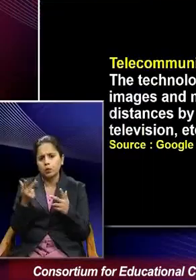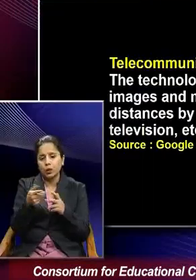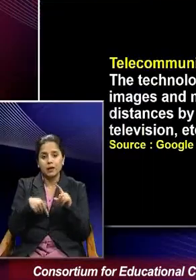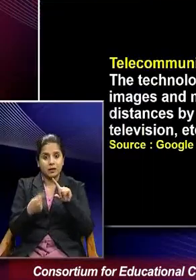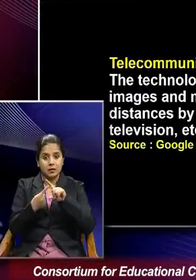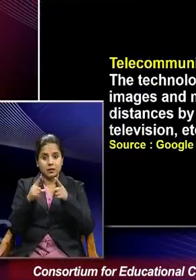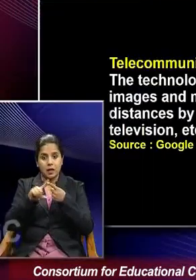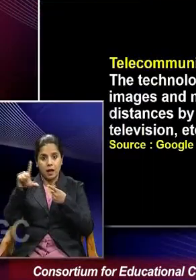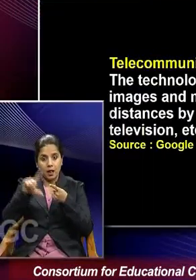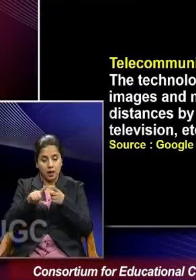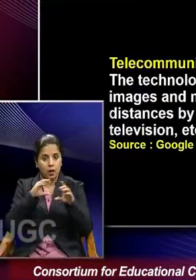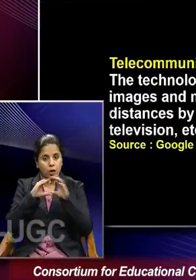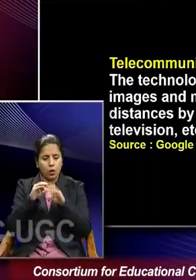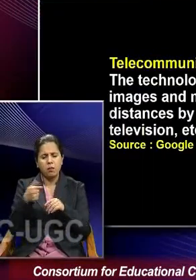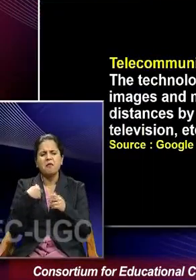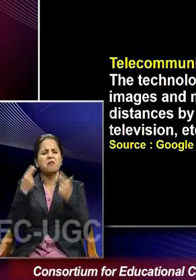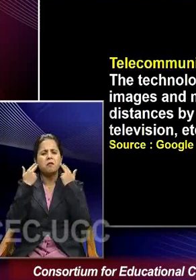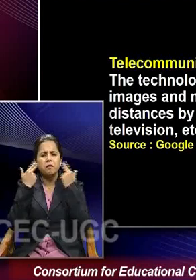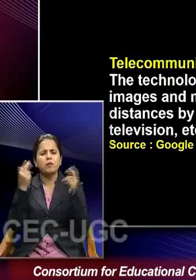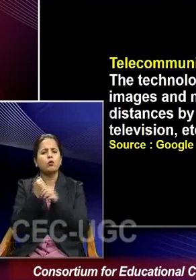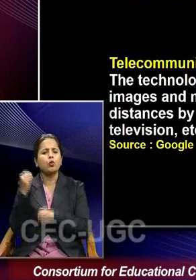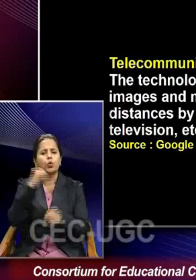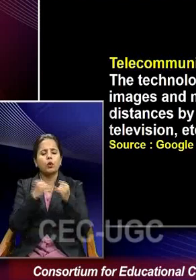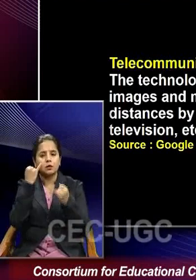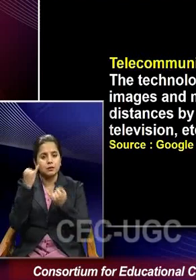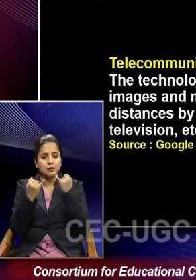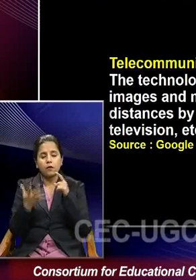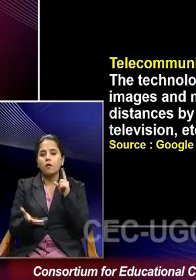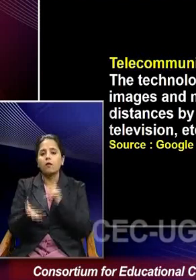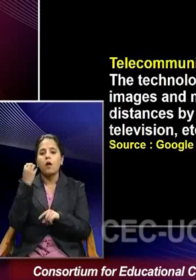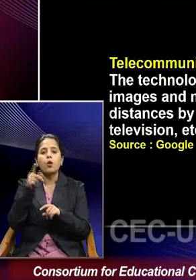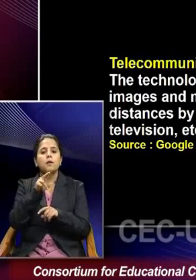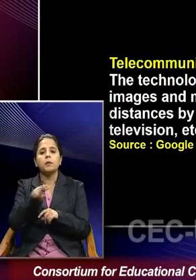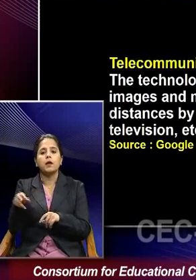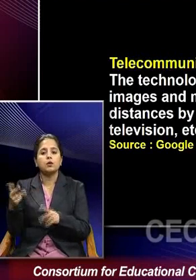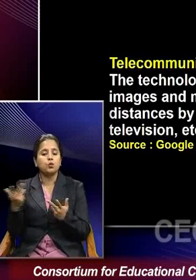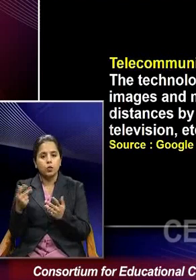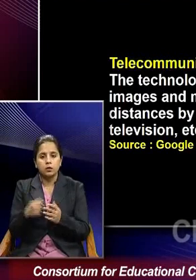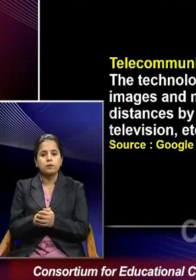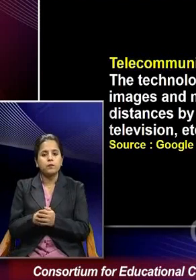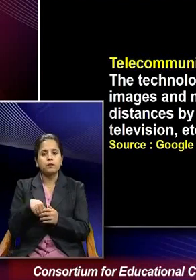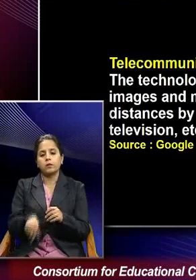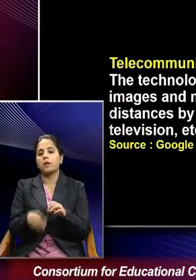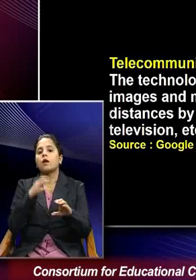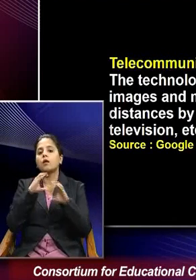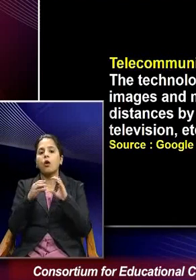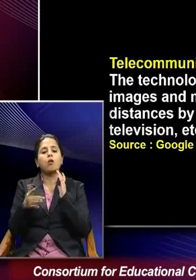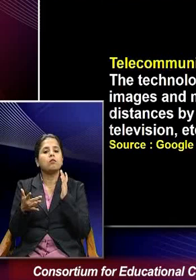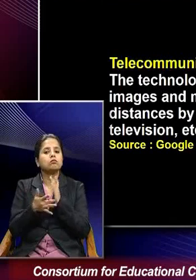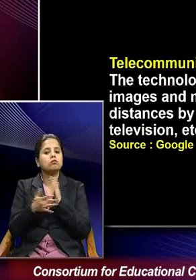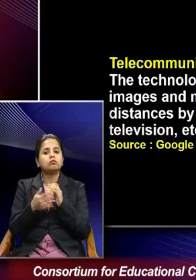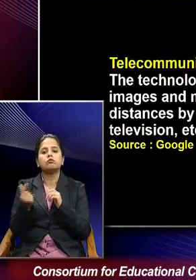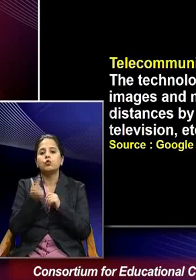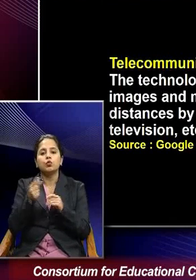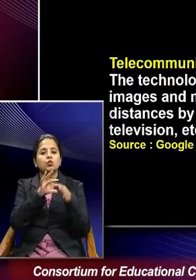Telecommunications, when we go by the popular Google search, we get the definition, that is, telecommunications, it is